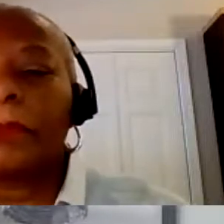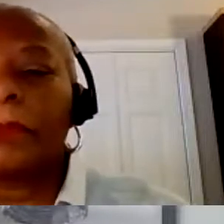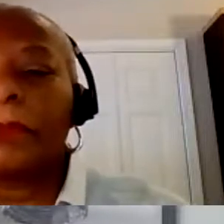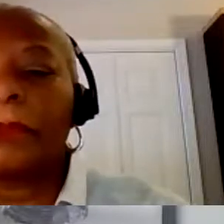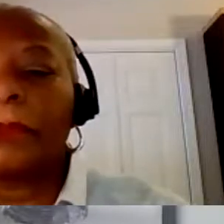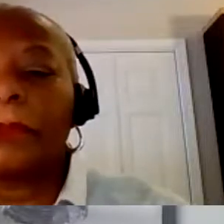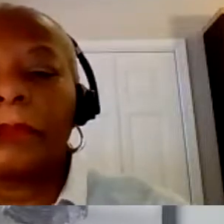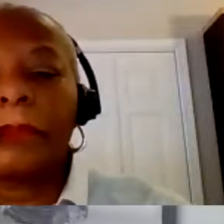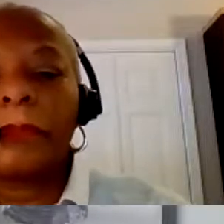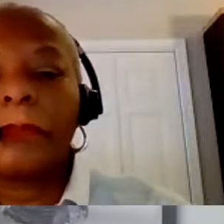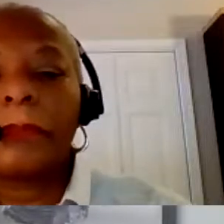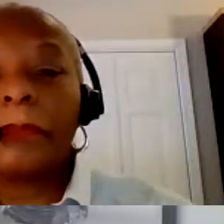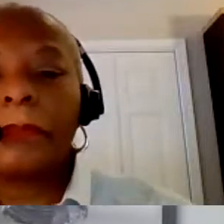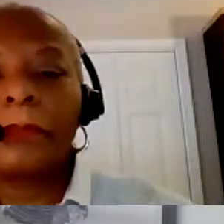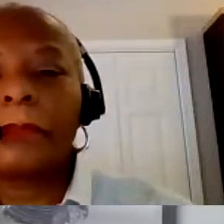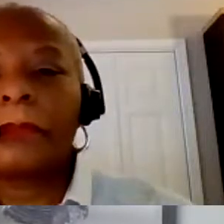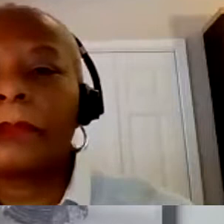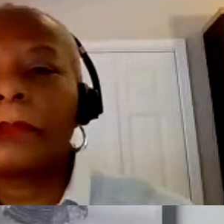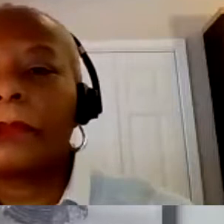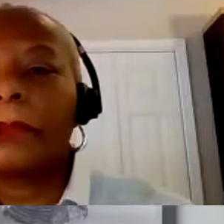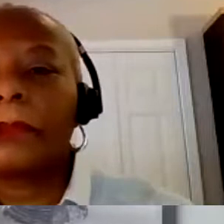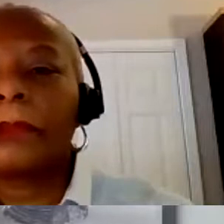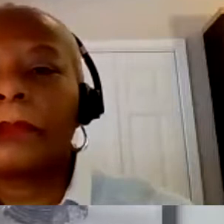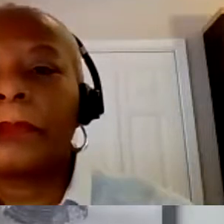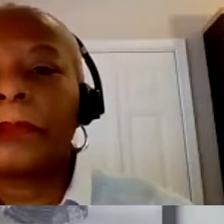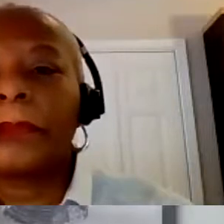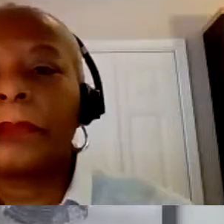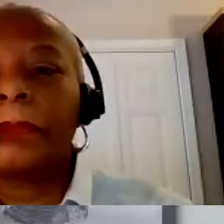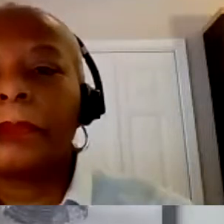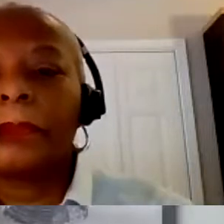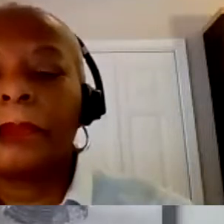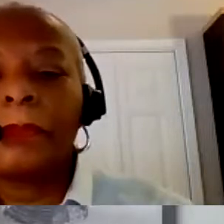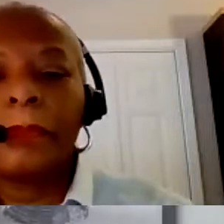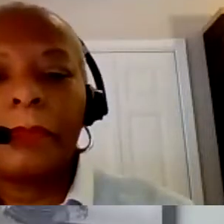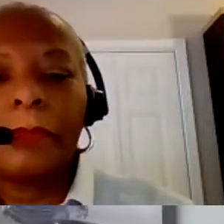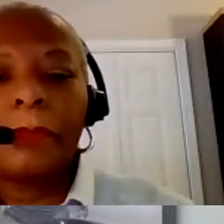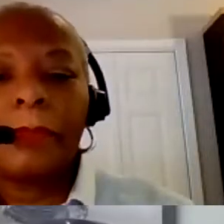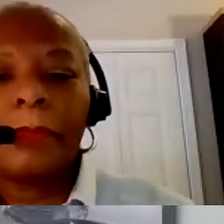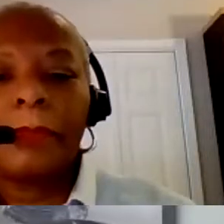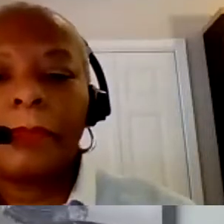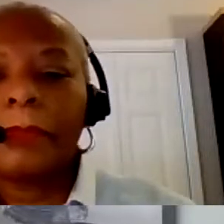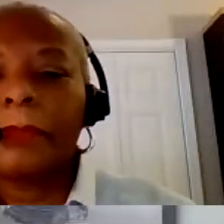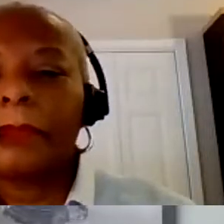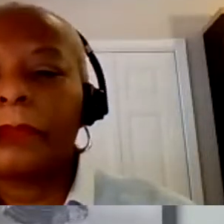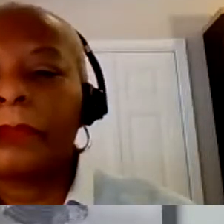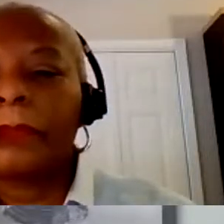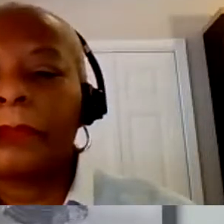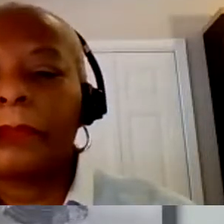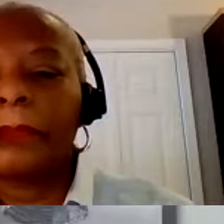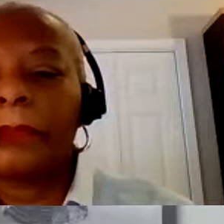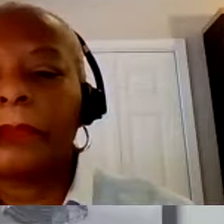approach, if it's a minority serving institutions, or maybe at the federal level, or at this, the community level. So there are